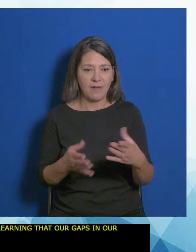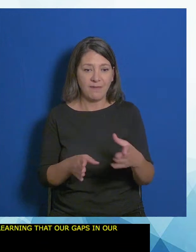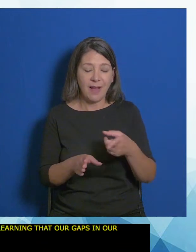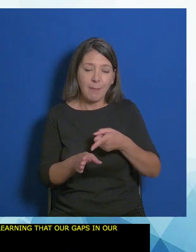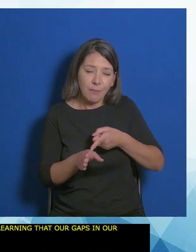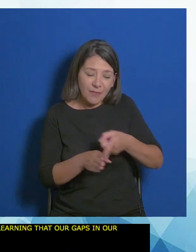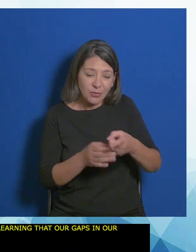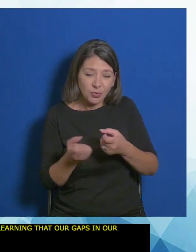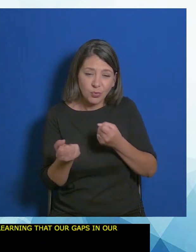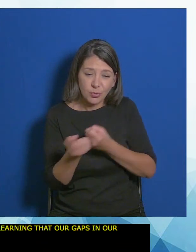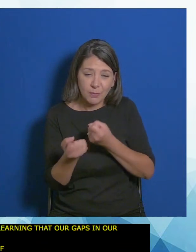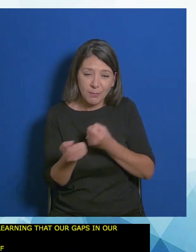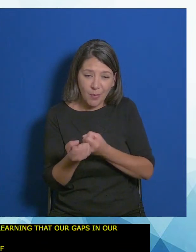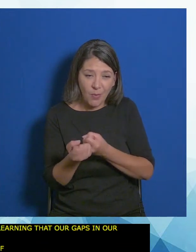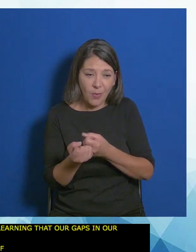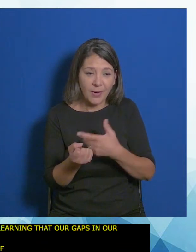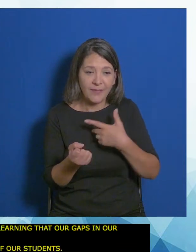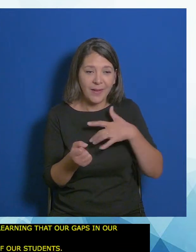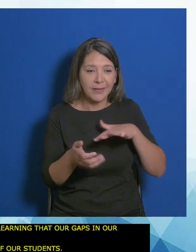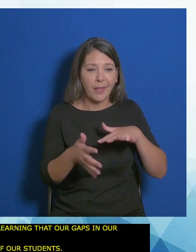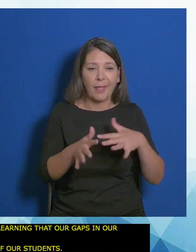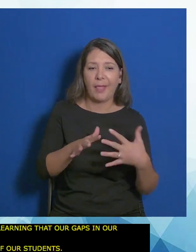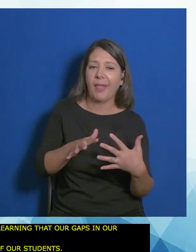our students.